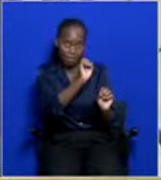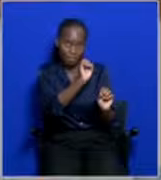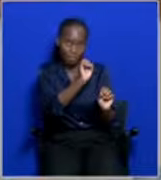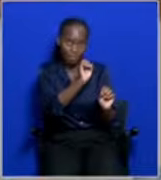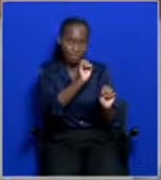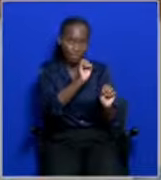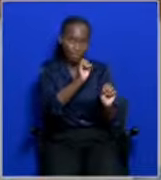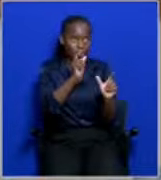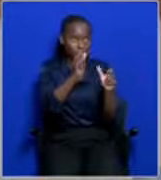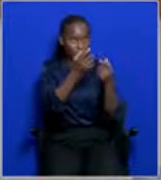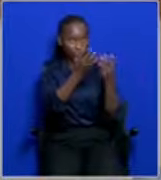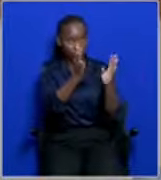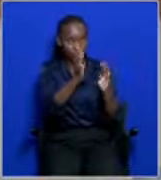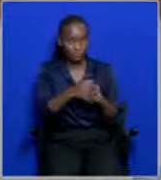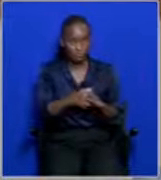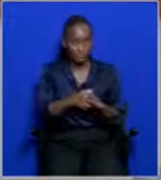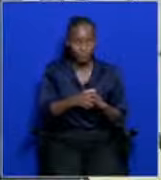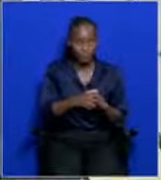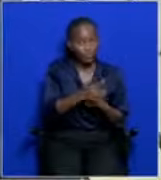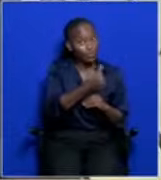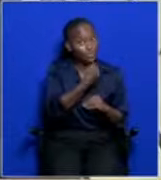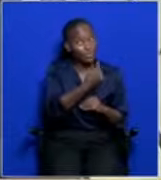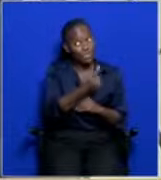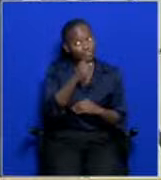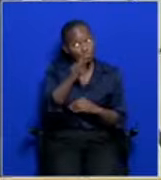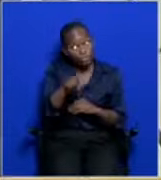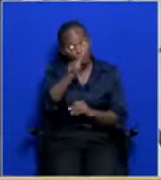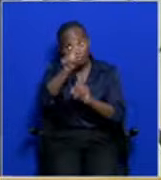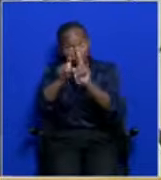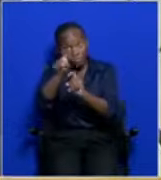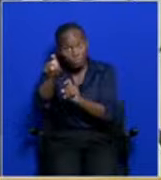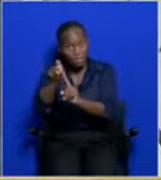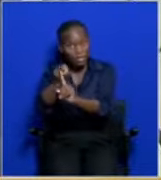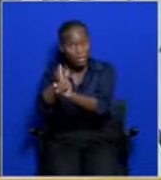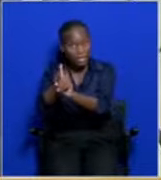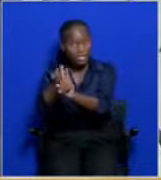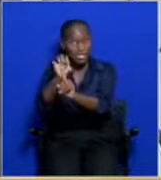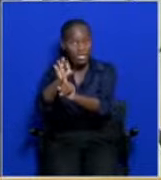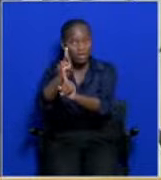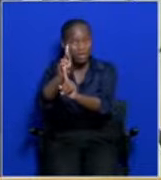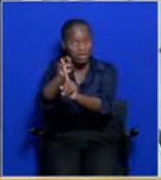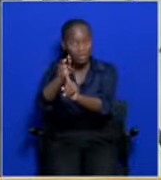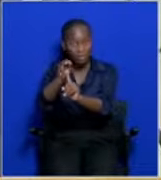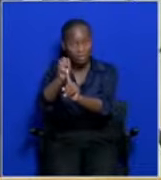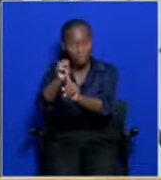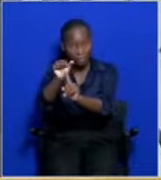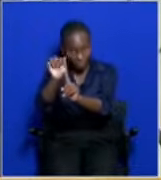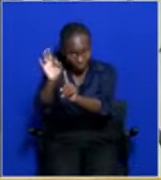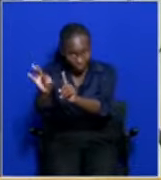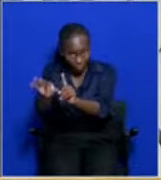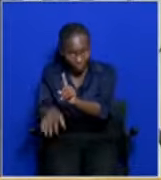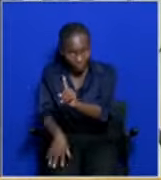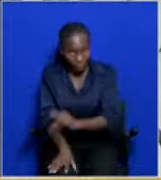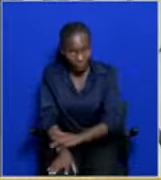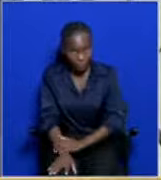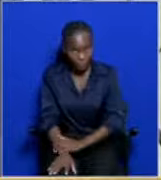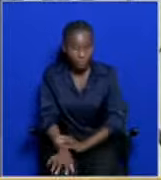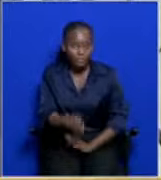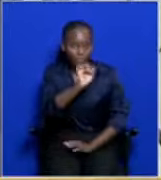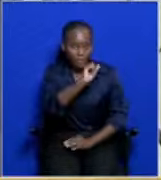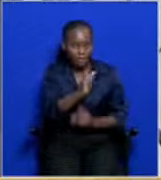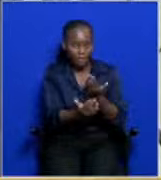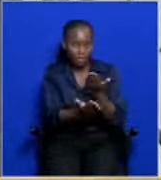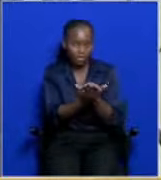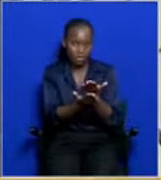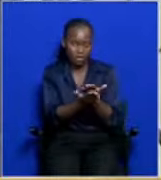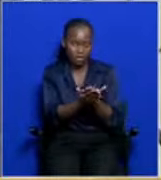Mr. Erasmus and we'll get our answer. Yes, and through annexes which I have,